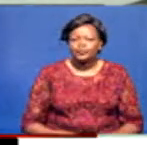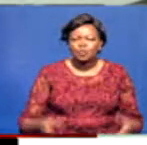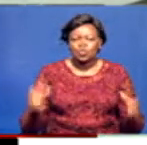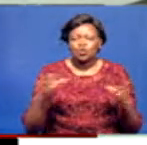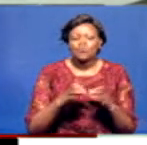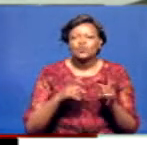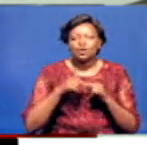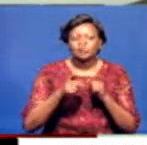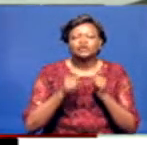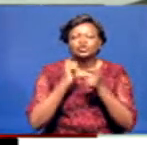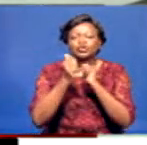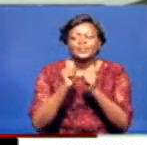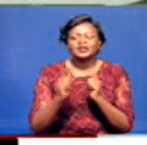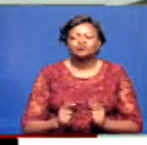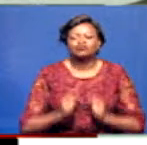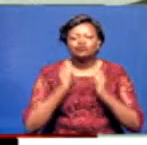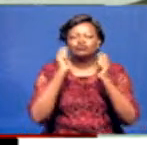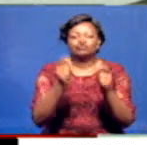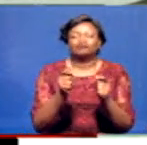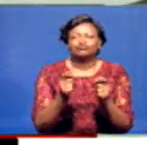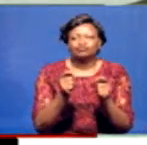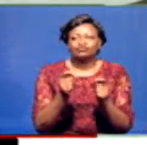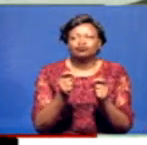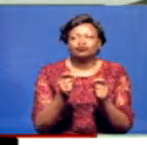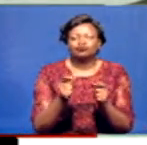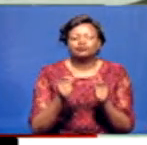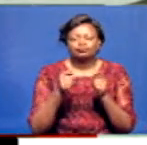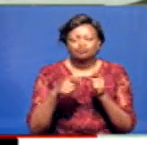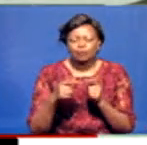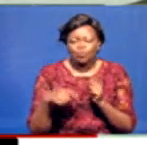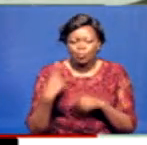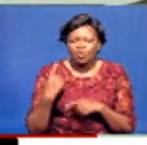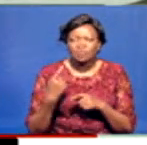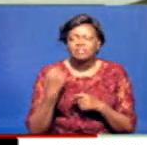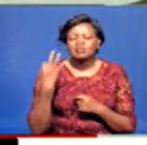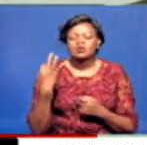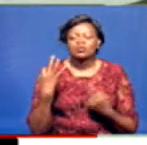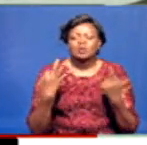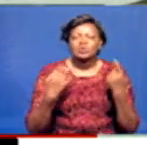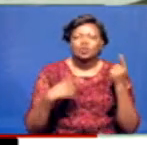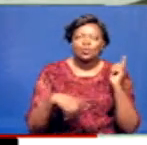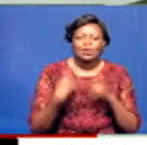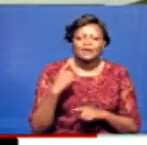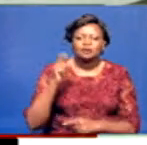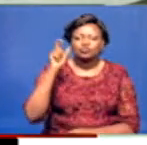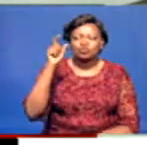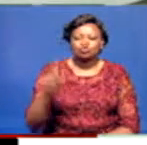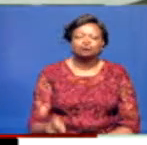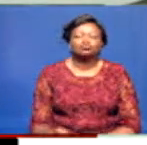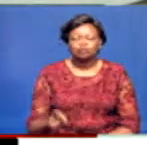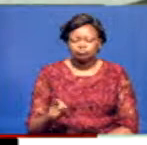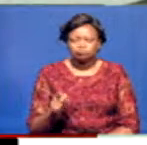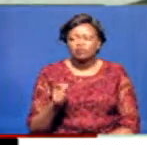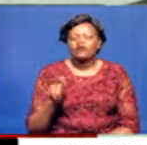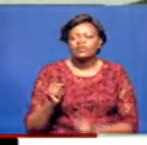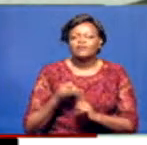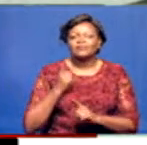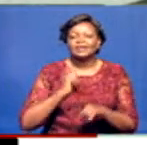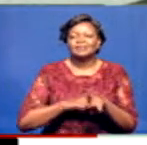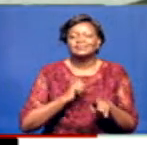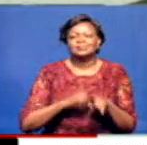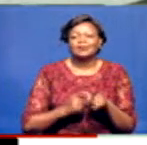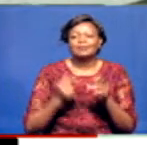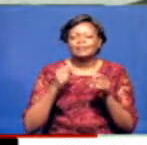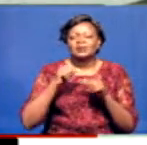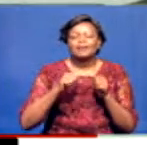the competition's awards, stunned record holders are likely by 3-1 to win the Continental Showpiece for the first time in